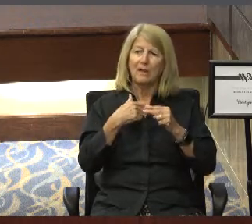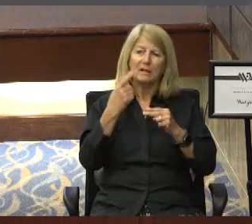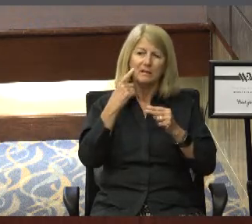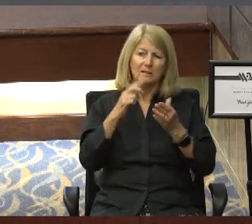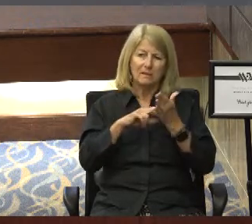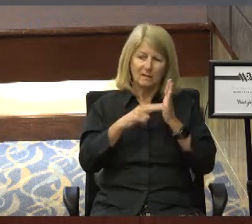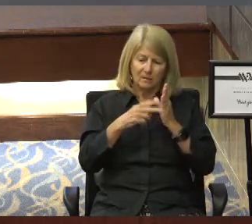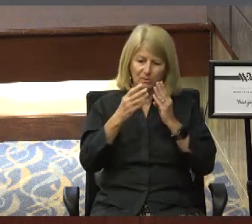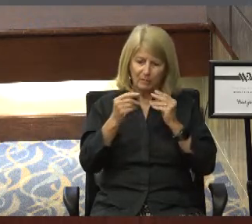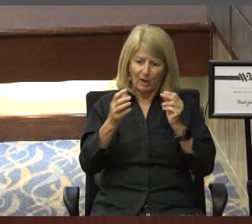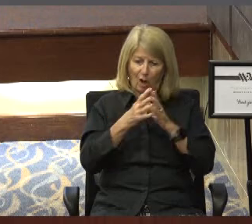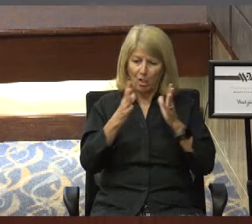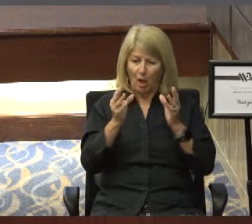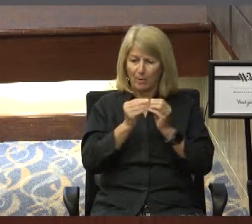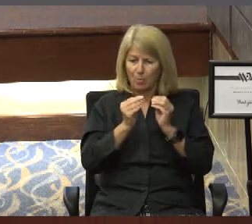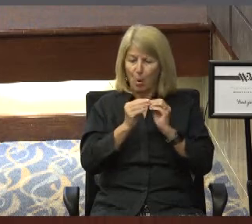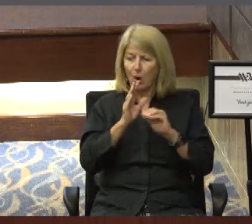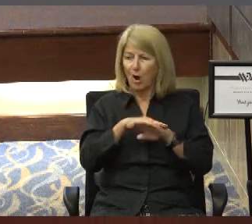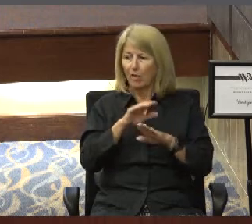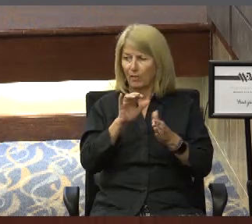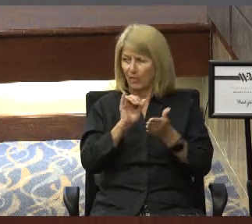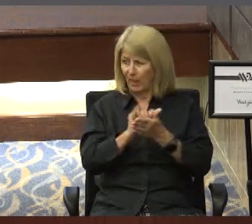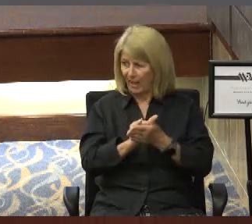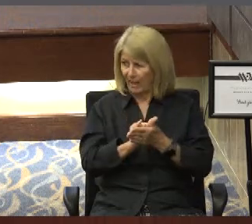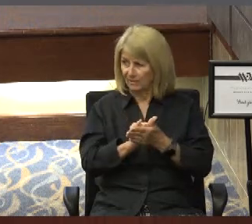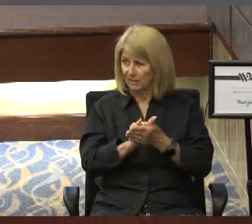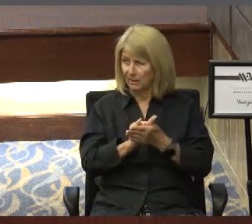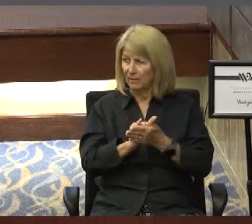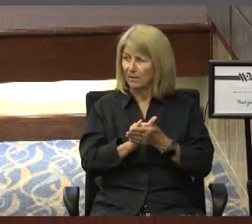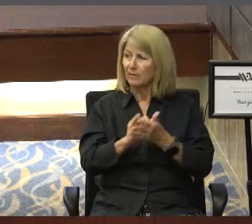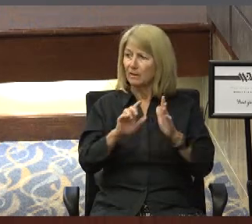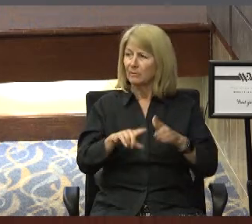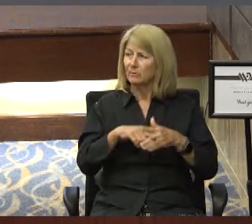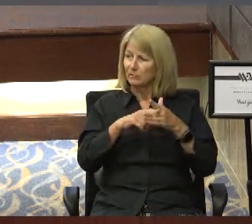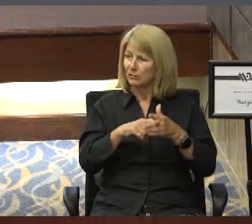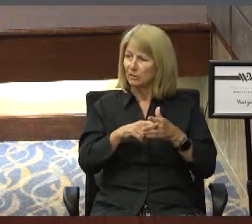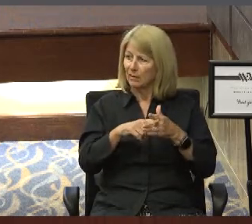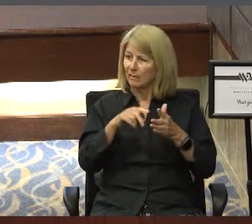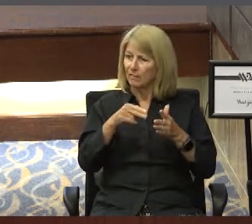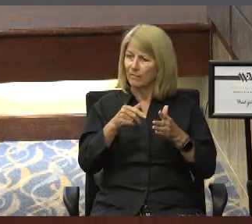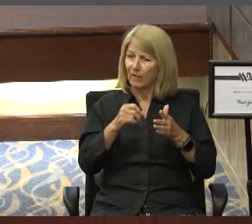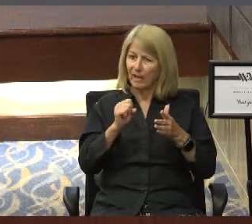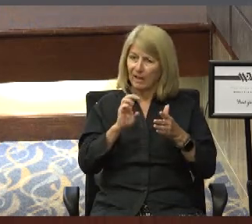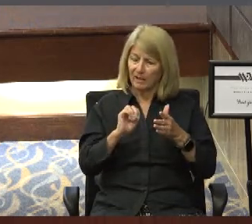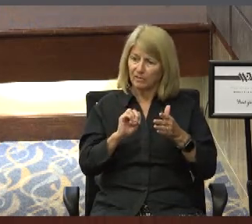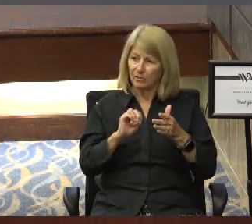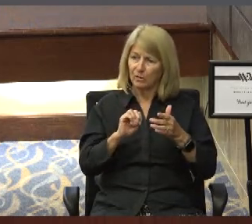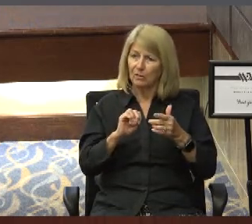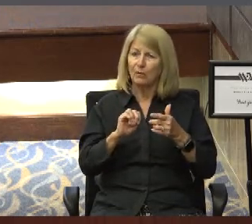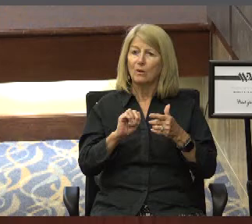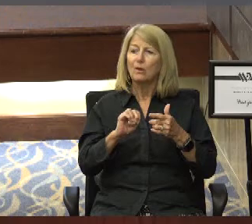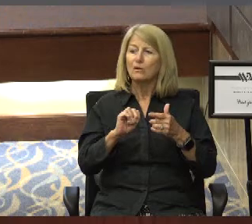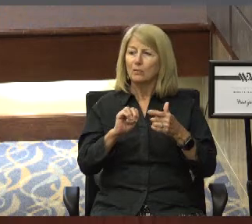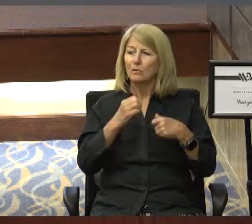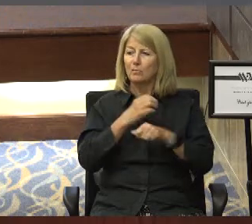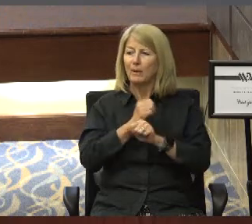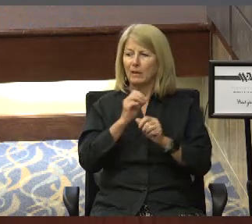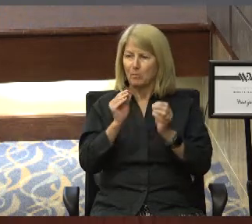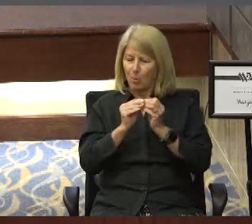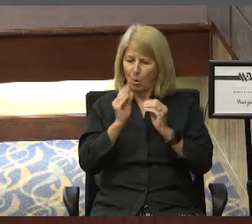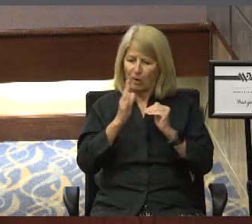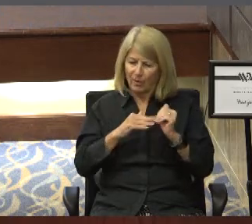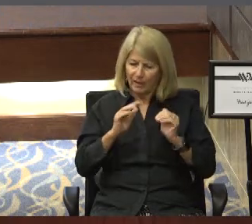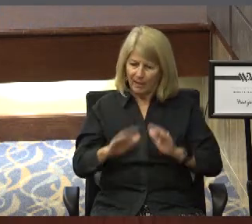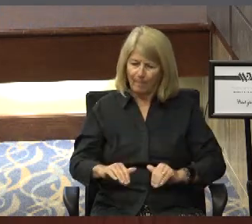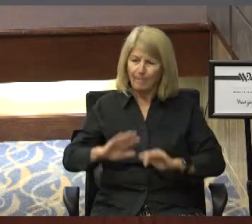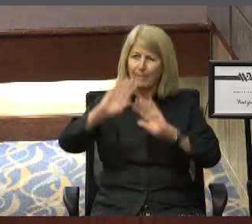initial phase of this thing to make the pavilion more than a basketball court. So I